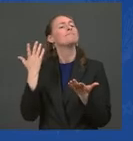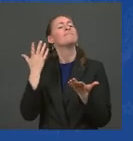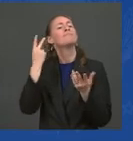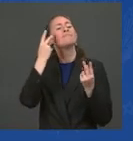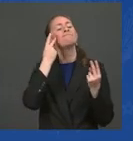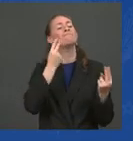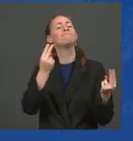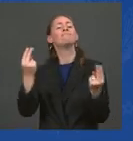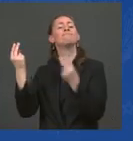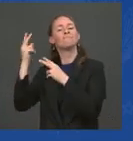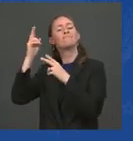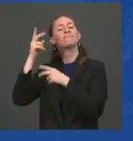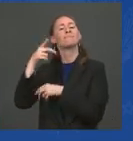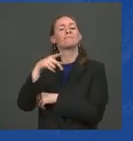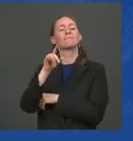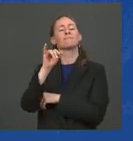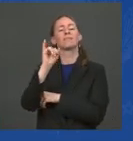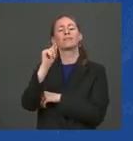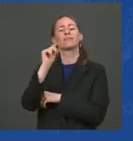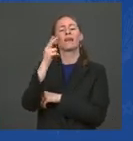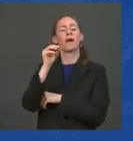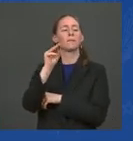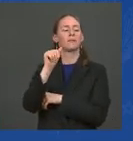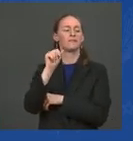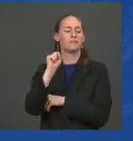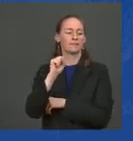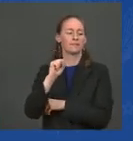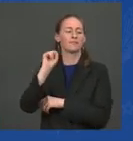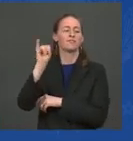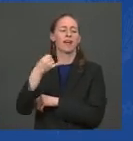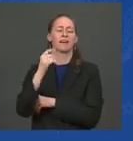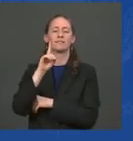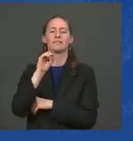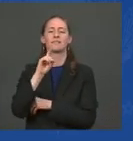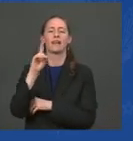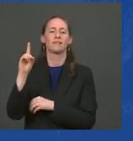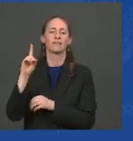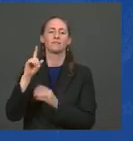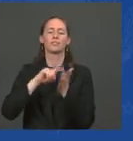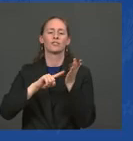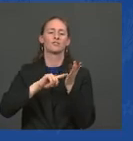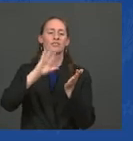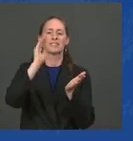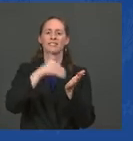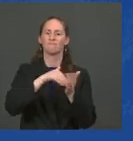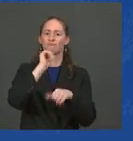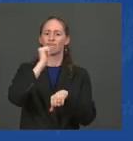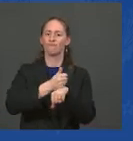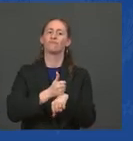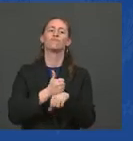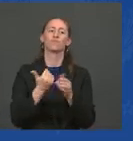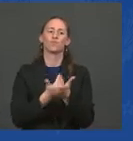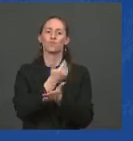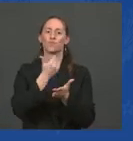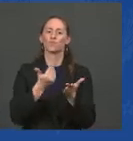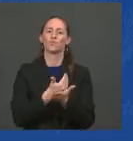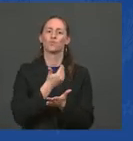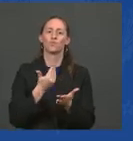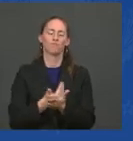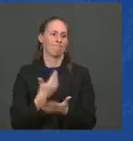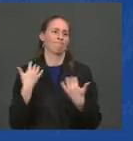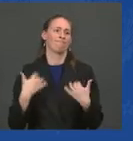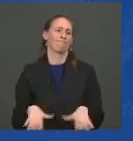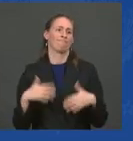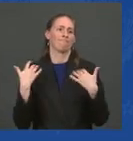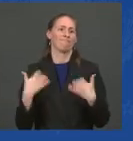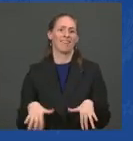Center, a library and archives of papers that amount to an incredible first-person, first draft of